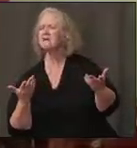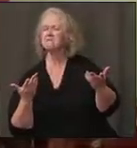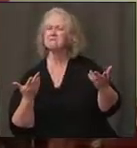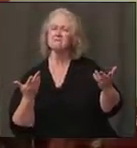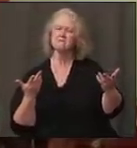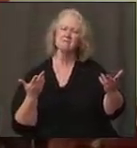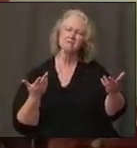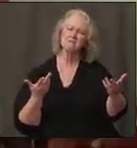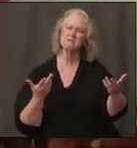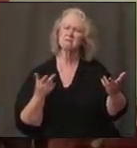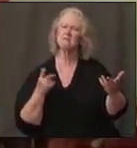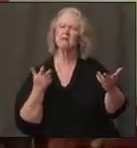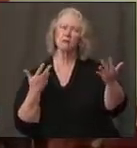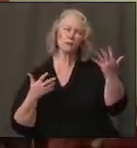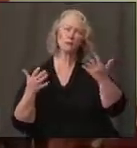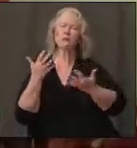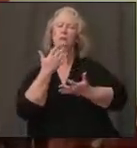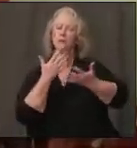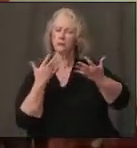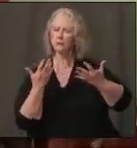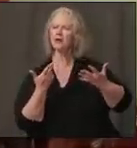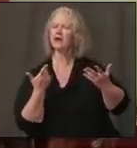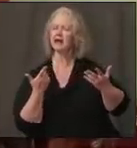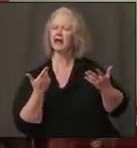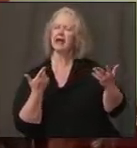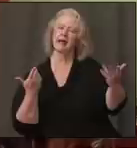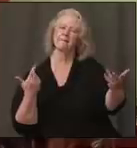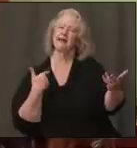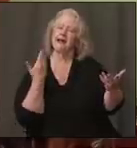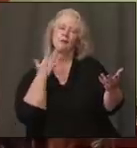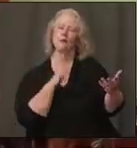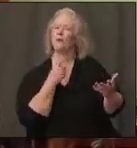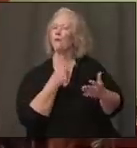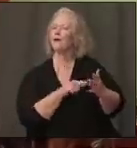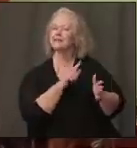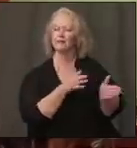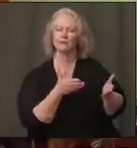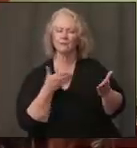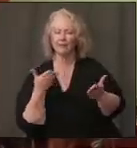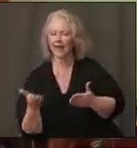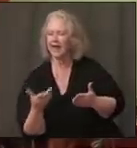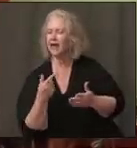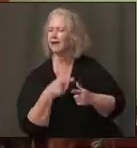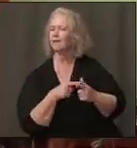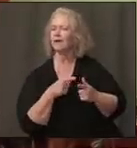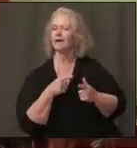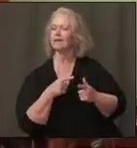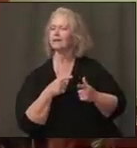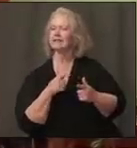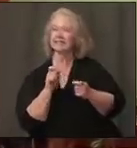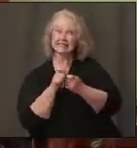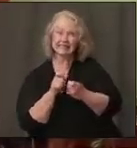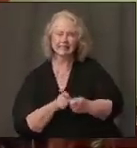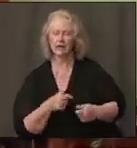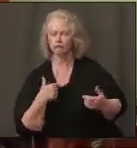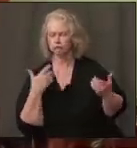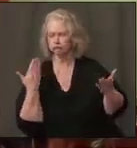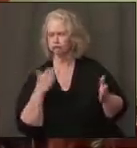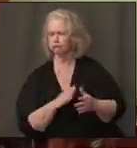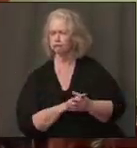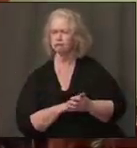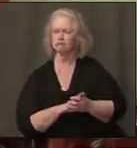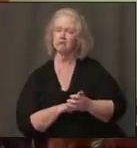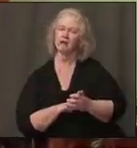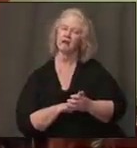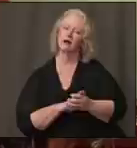increase the circulation. And, again, I don't know the details of what they're planning to put in. And we also